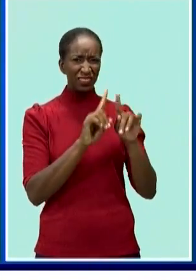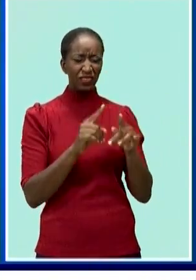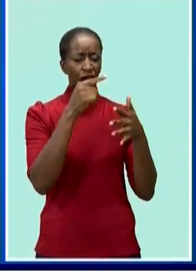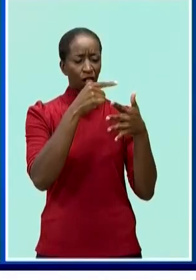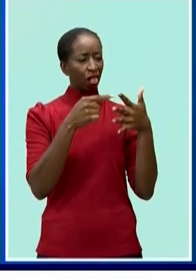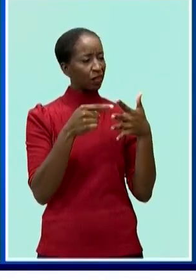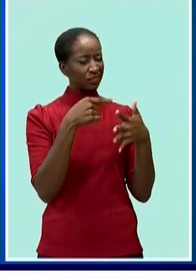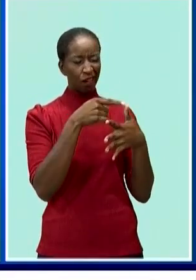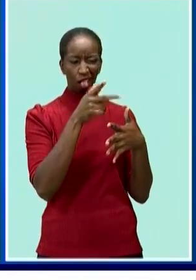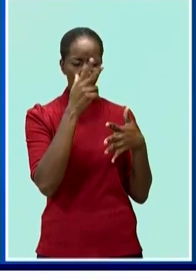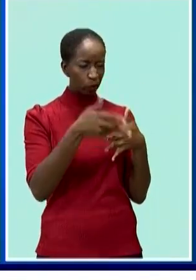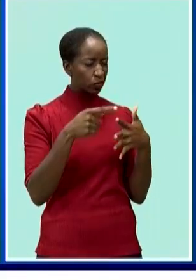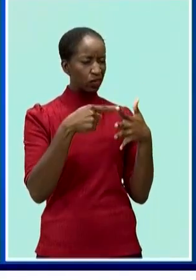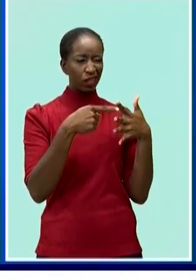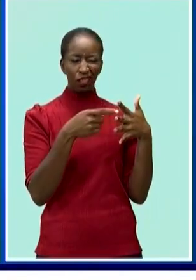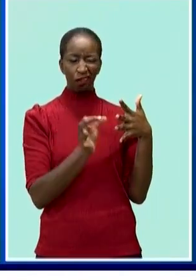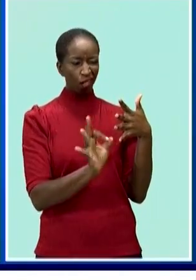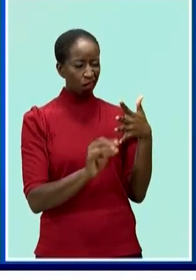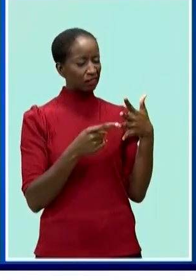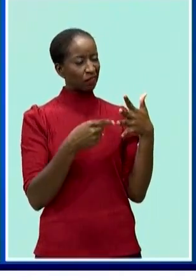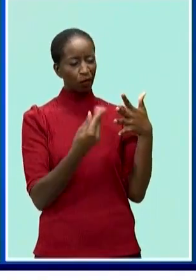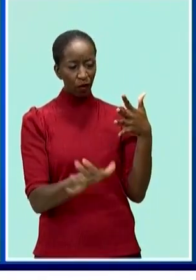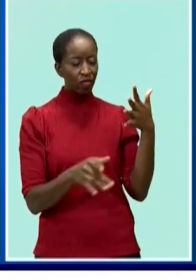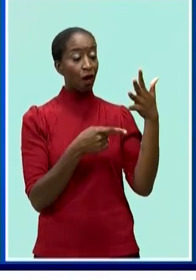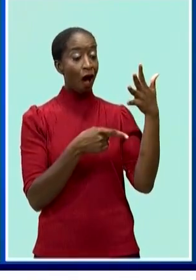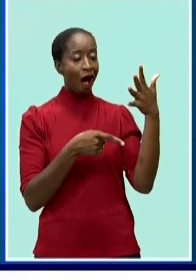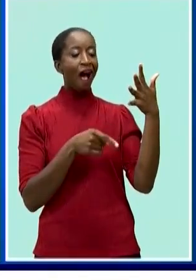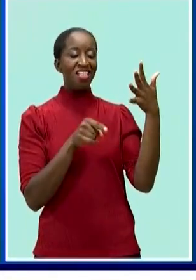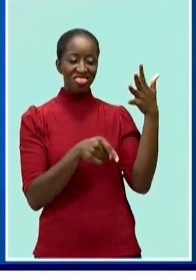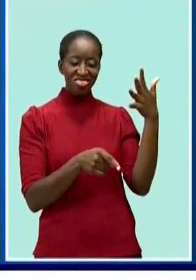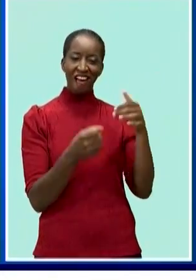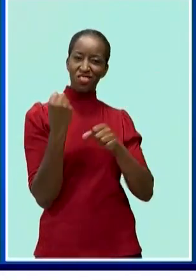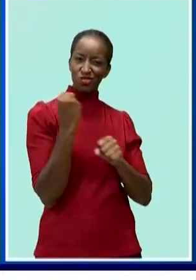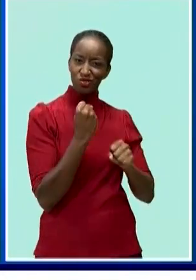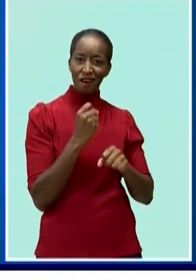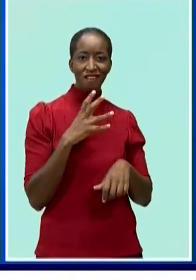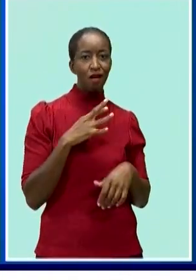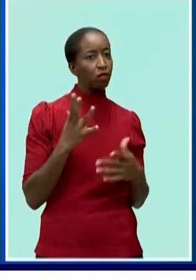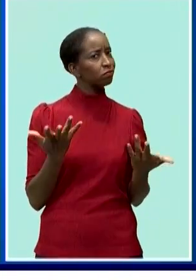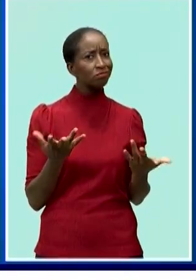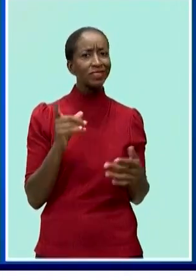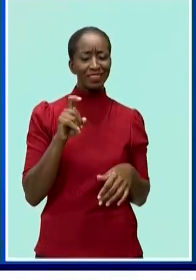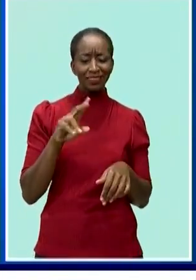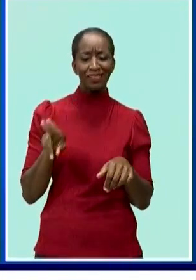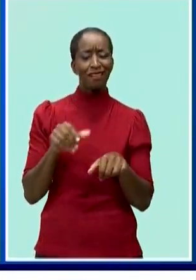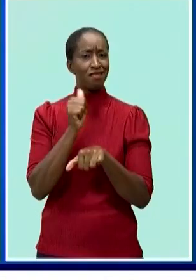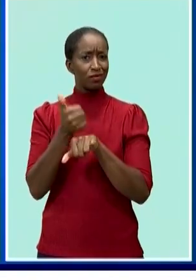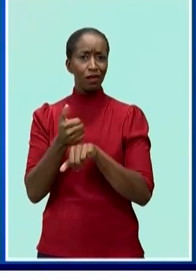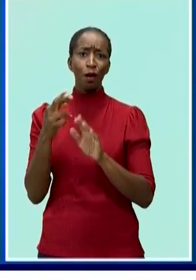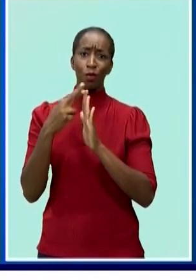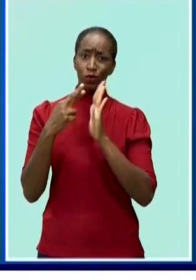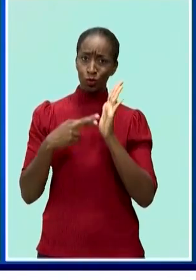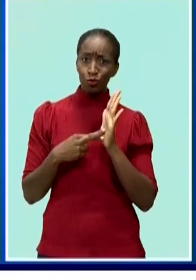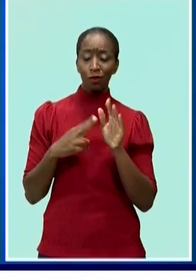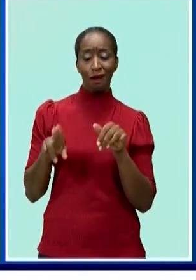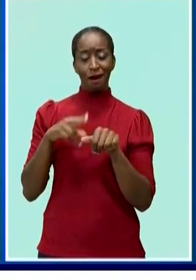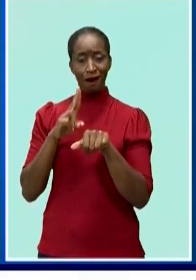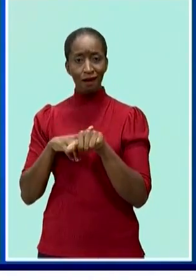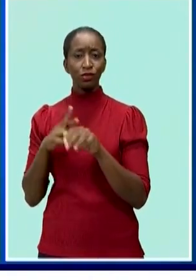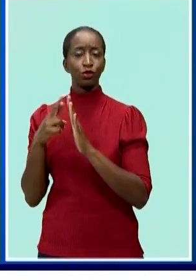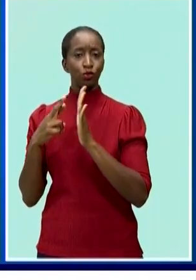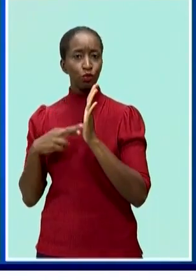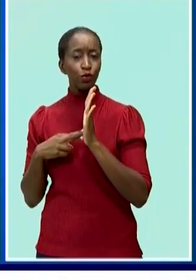first to settle on what brand do we use. You know, certainly we're going in a direction where we have a national standard at the